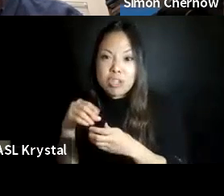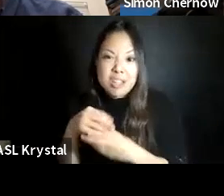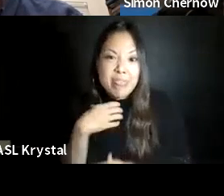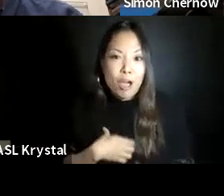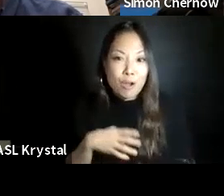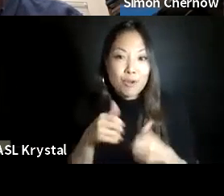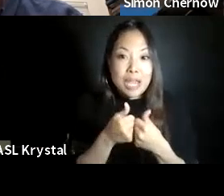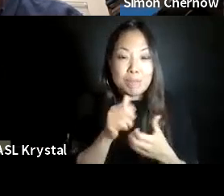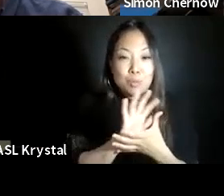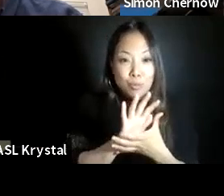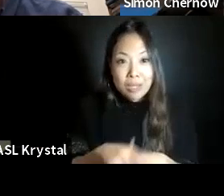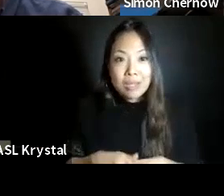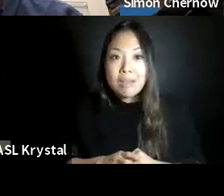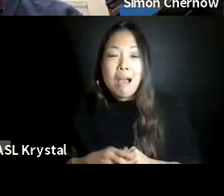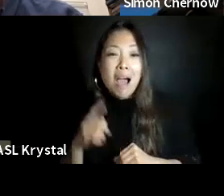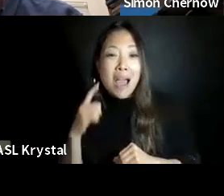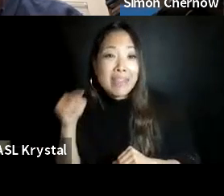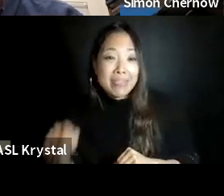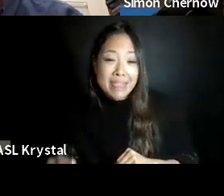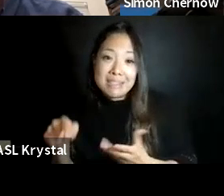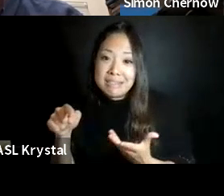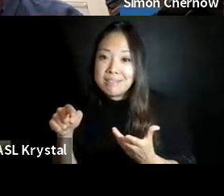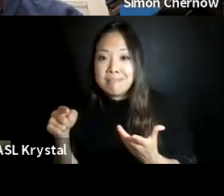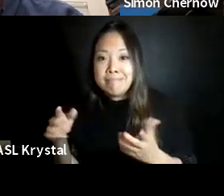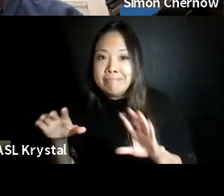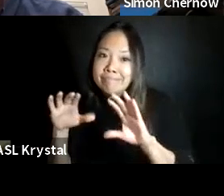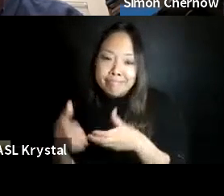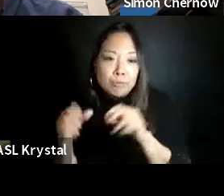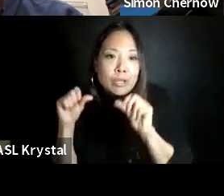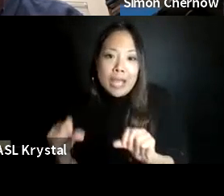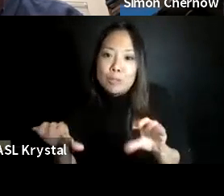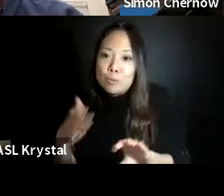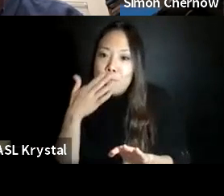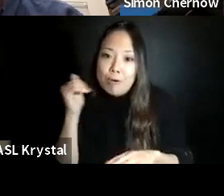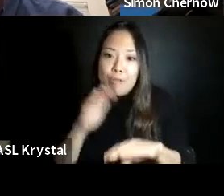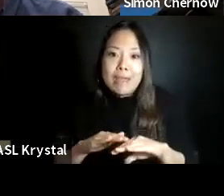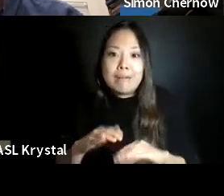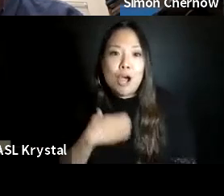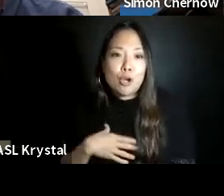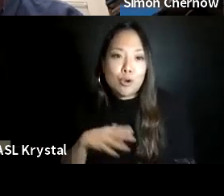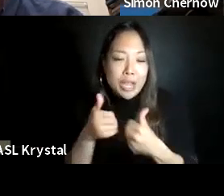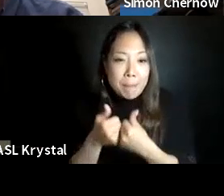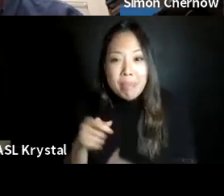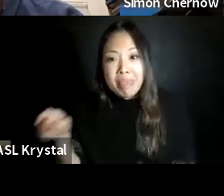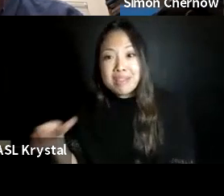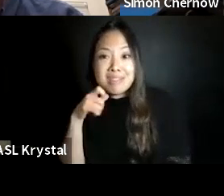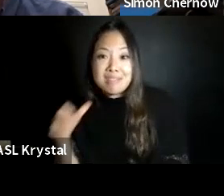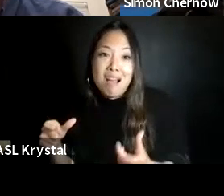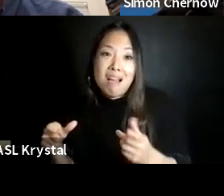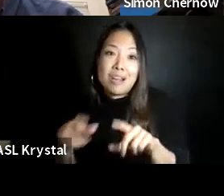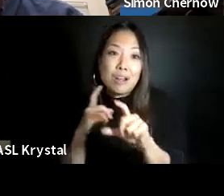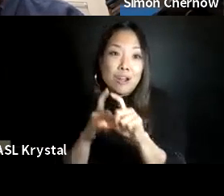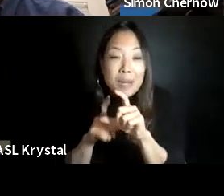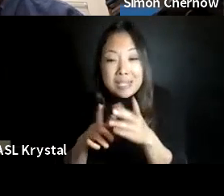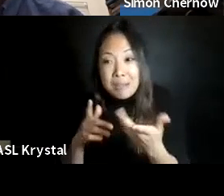Hunger Game committee. Equity is putting kids on the equal footing, not a communism, not a reducing hardworking